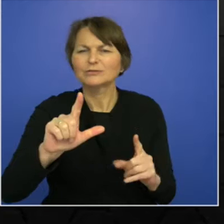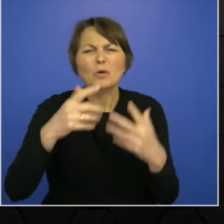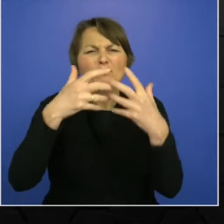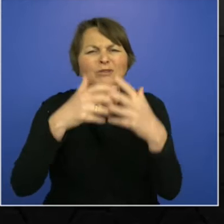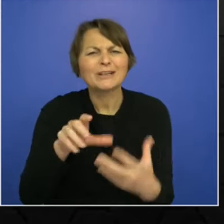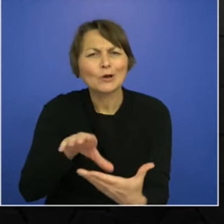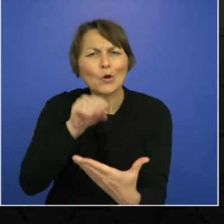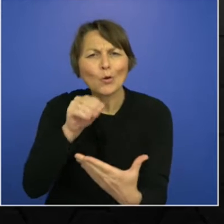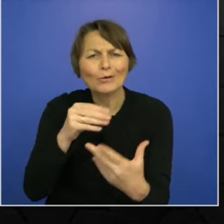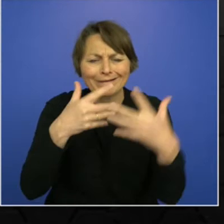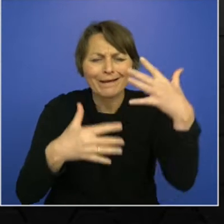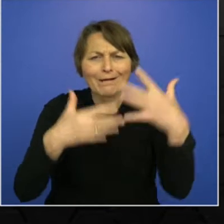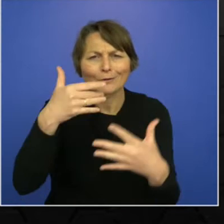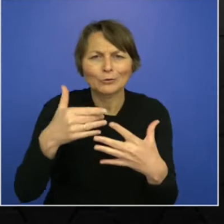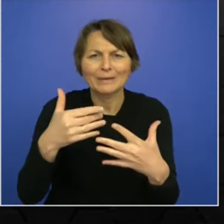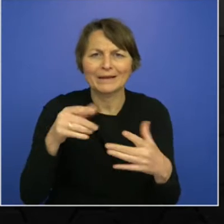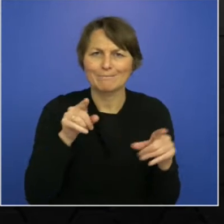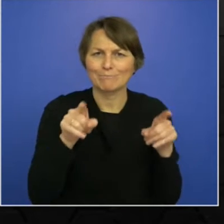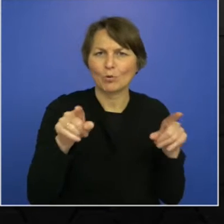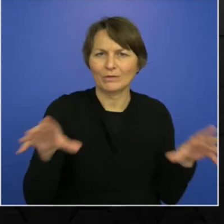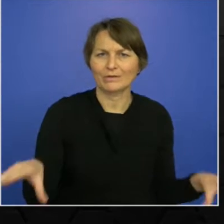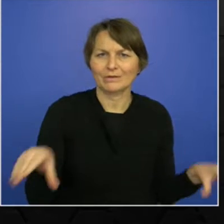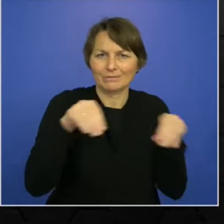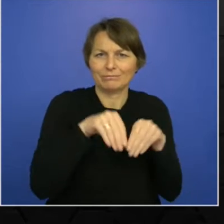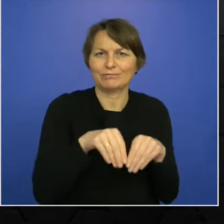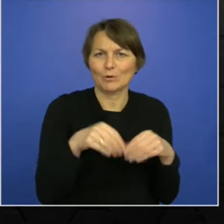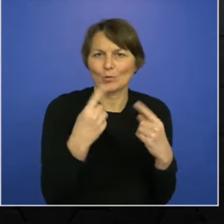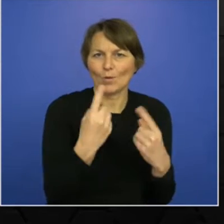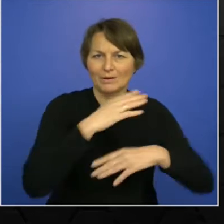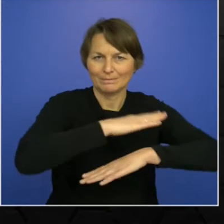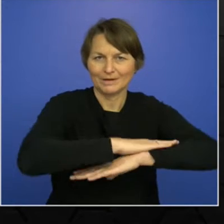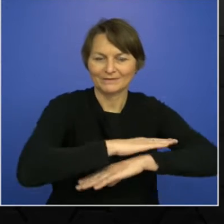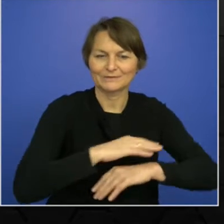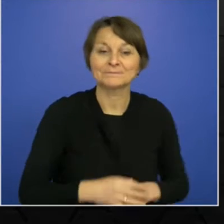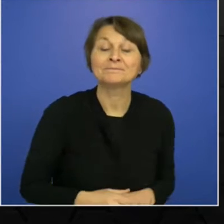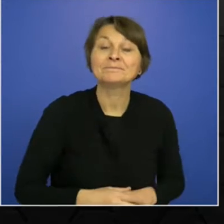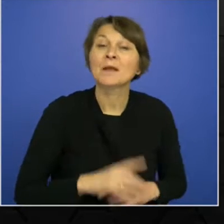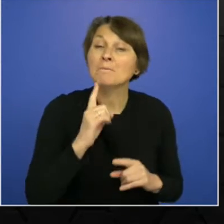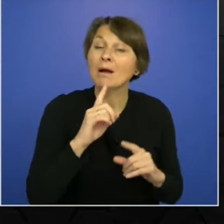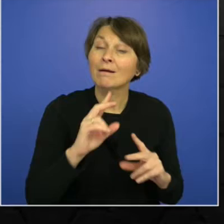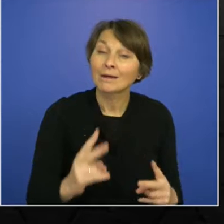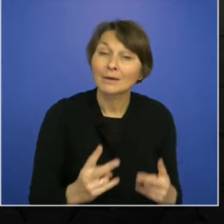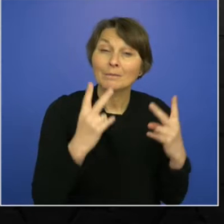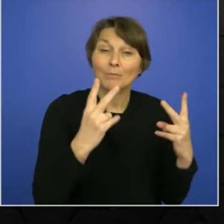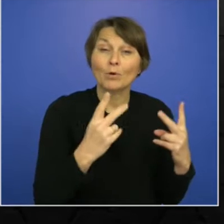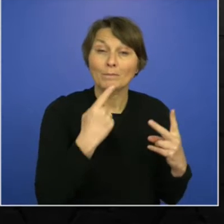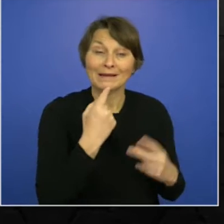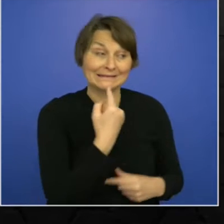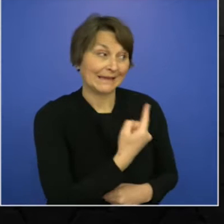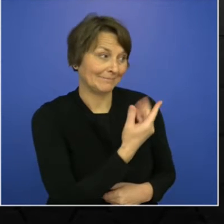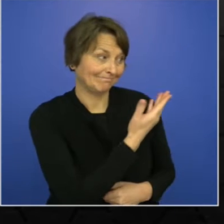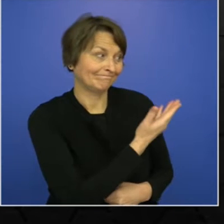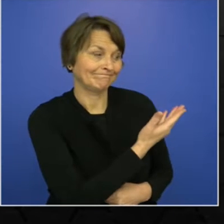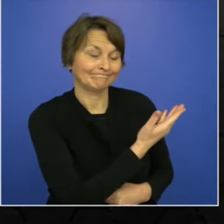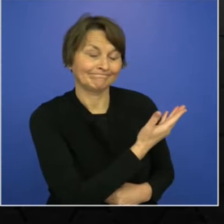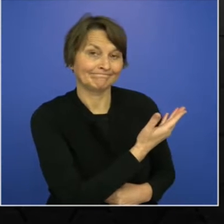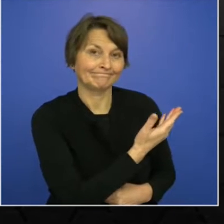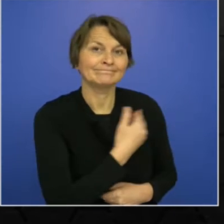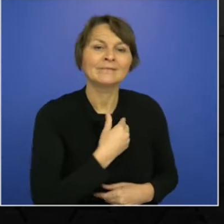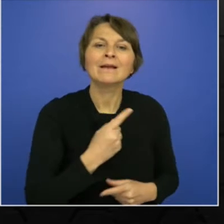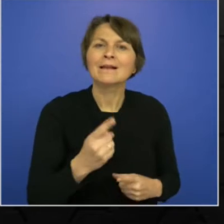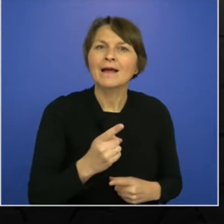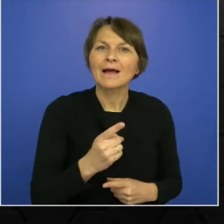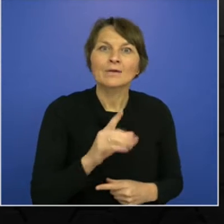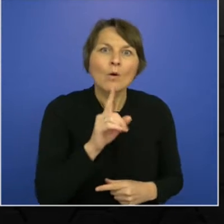Another thing I want to mention here is the part of security and privacy, because when we talk about HealthBot, we talk about healthcare data, which are